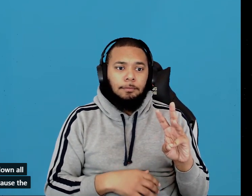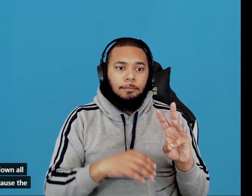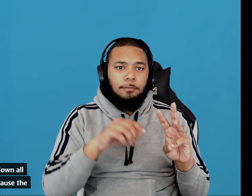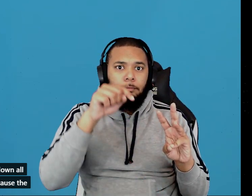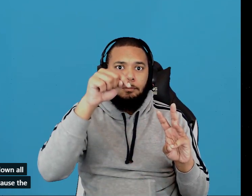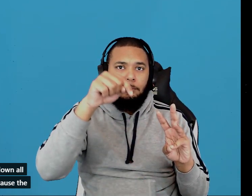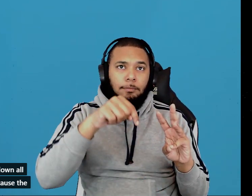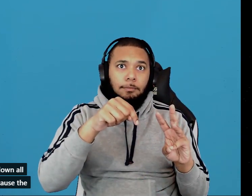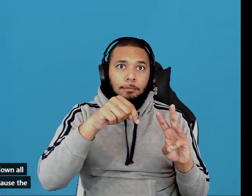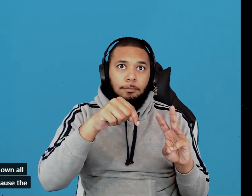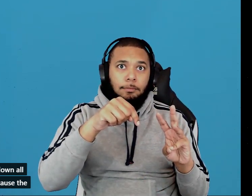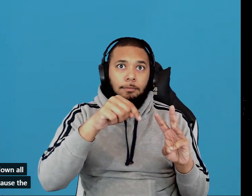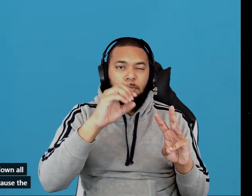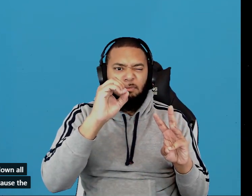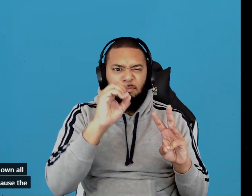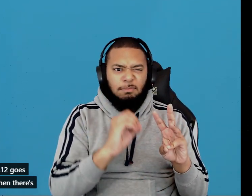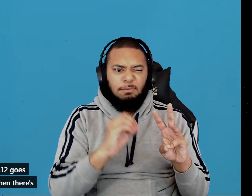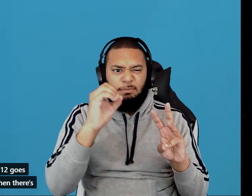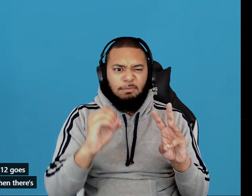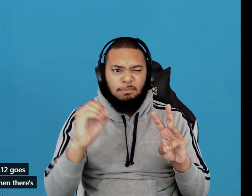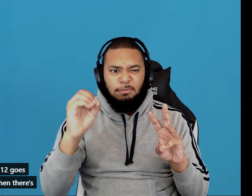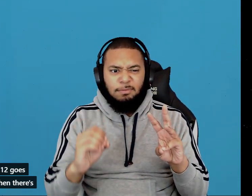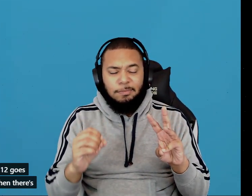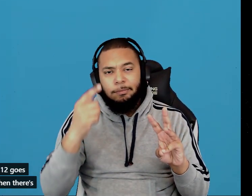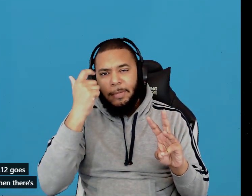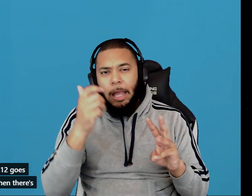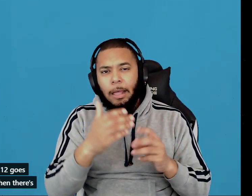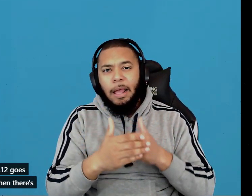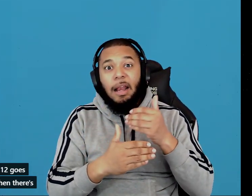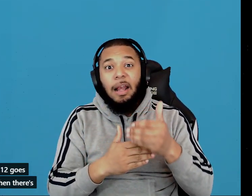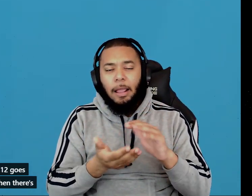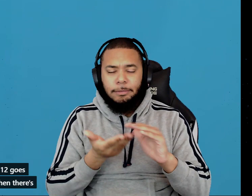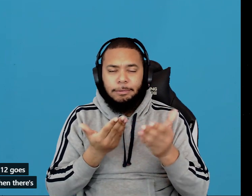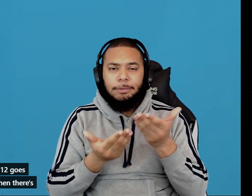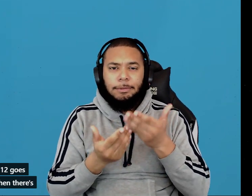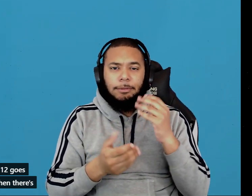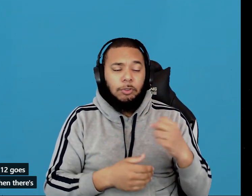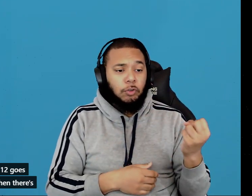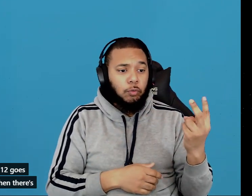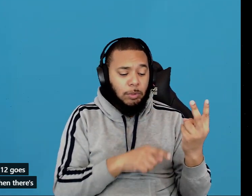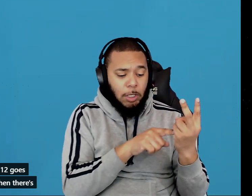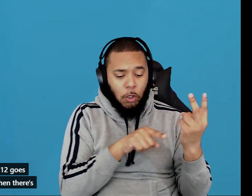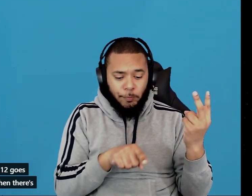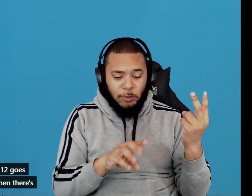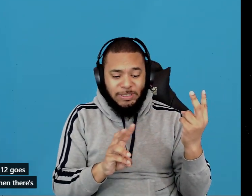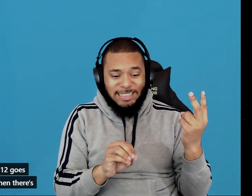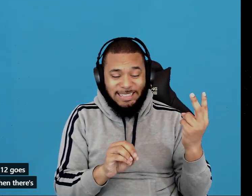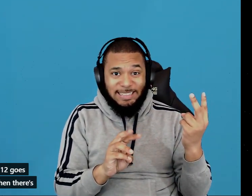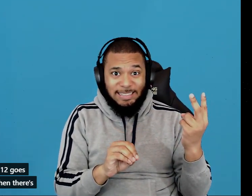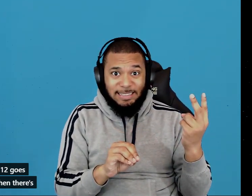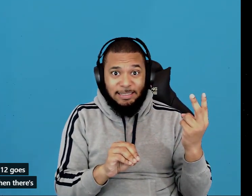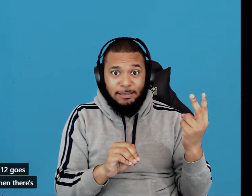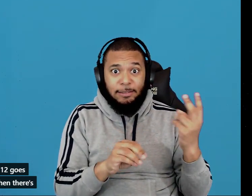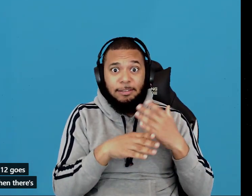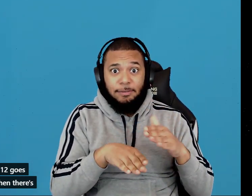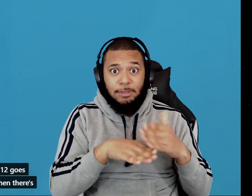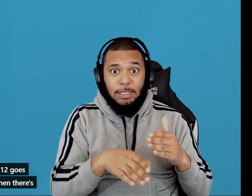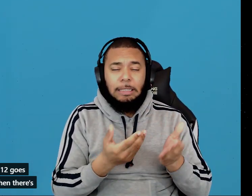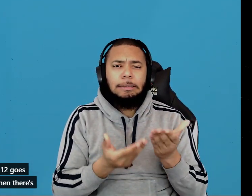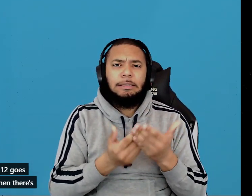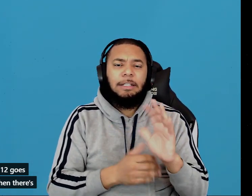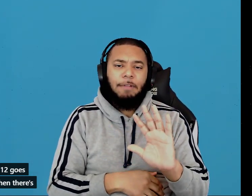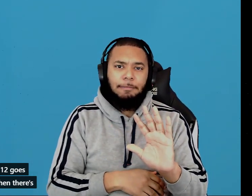We can pull down all these zeros if we want, because the next part's going to be clean. 12 goes into 60 5 times.